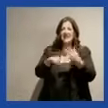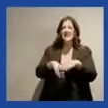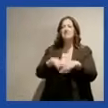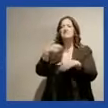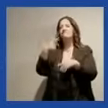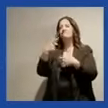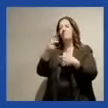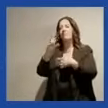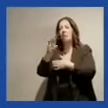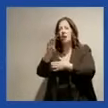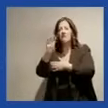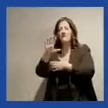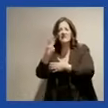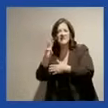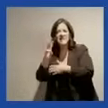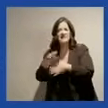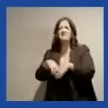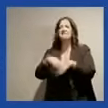we are